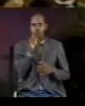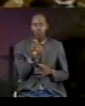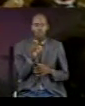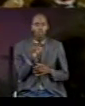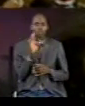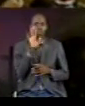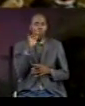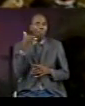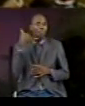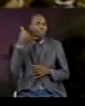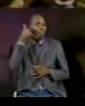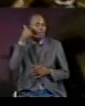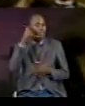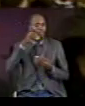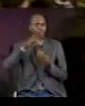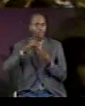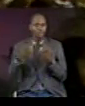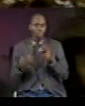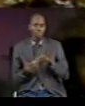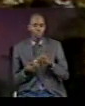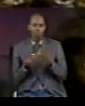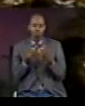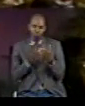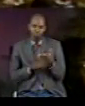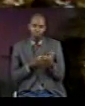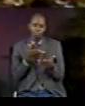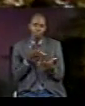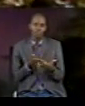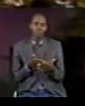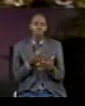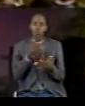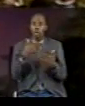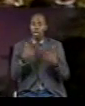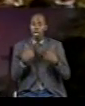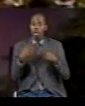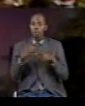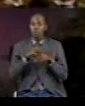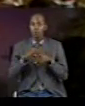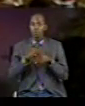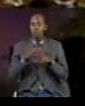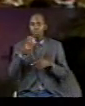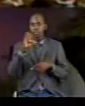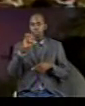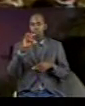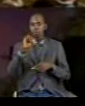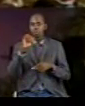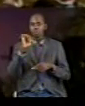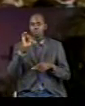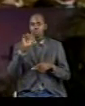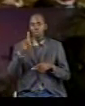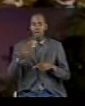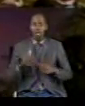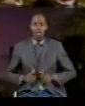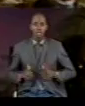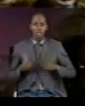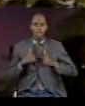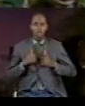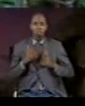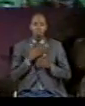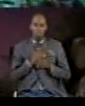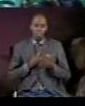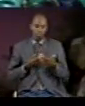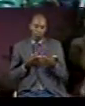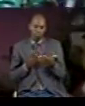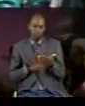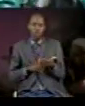phone, and your email address in case you have. Just provide those things there. We shall